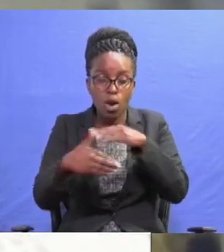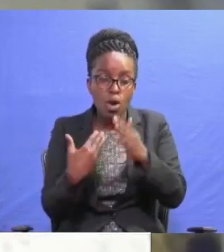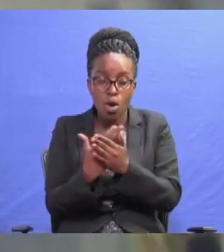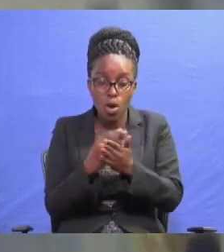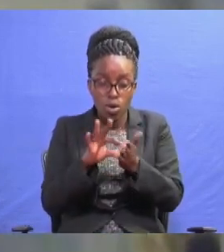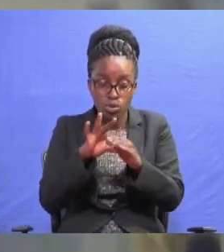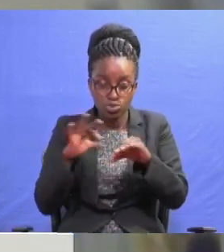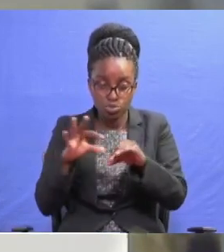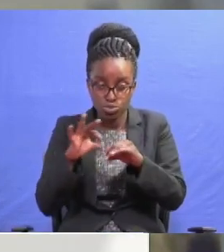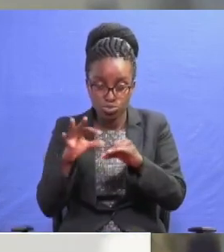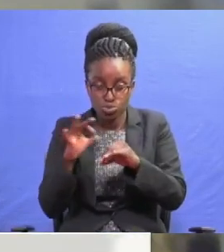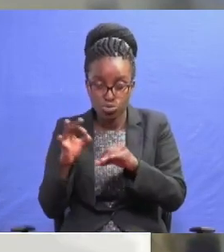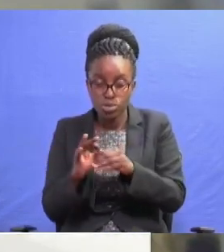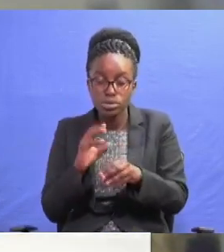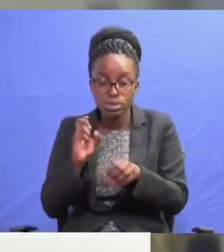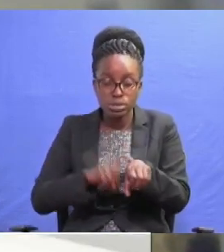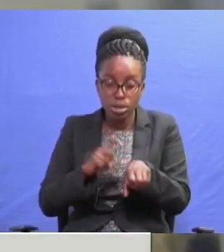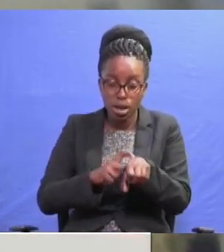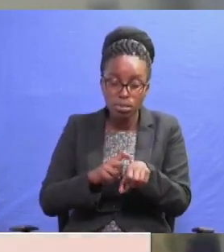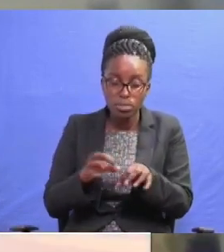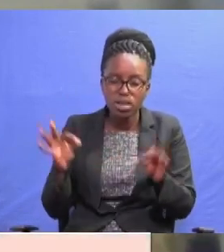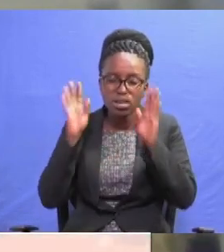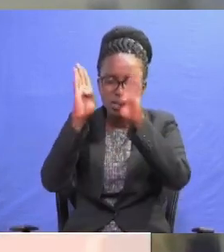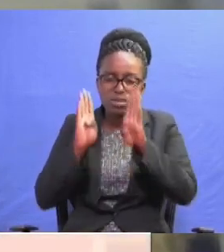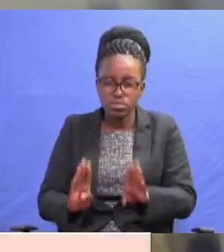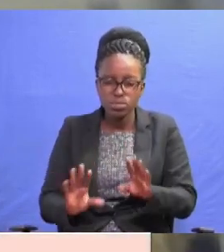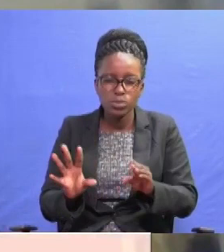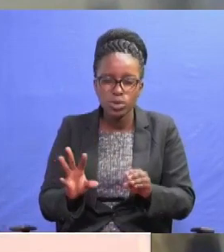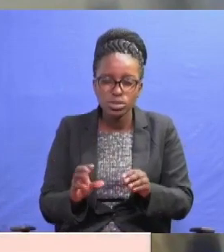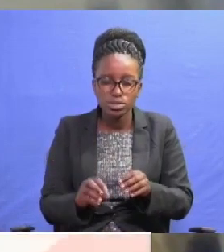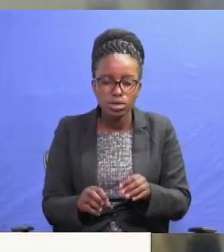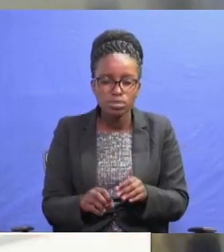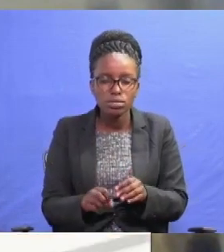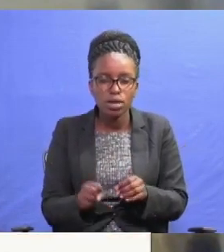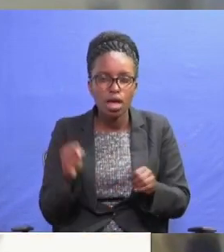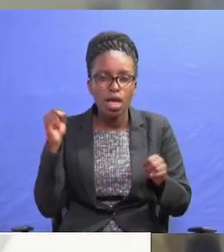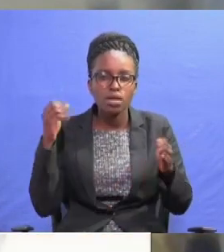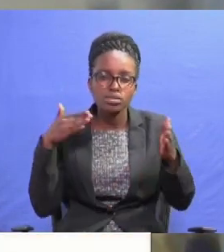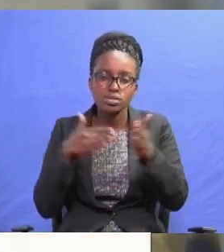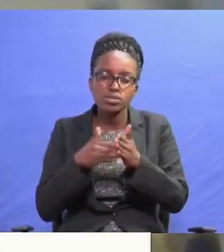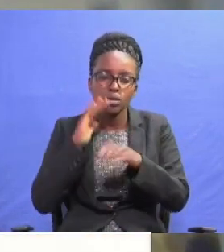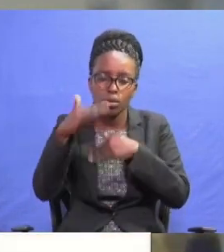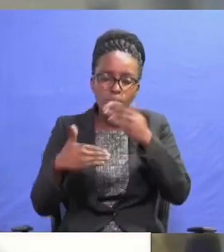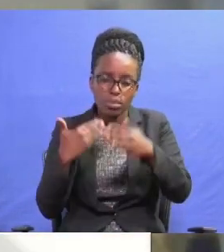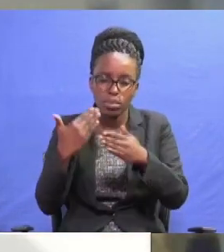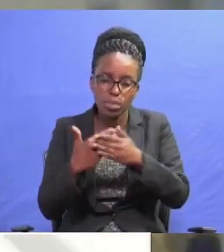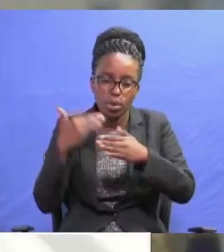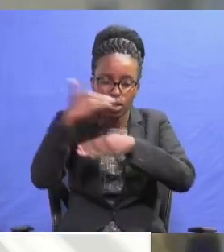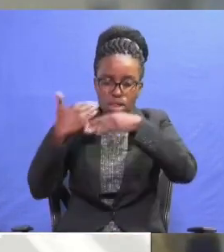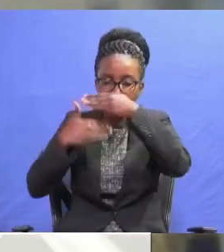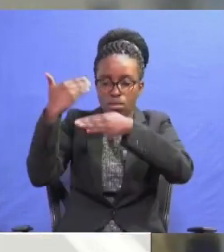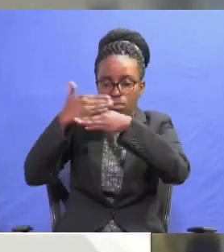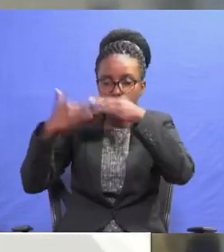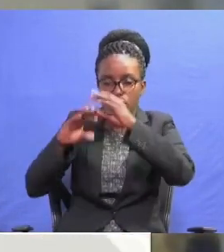there, and they can actually go to court and stopping them from building a house somewhere in a risky